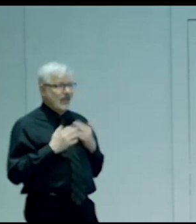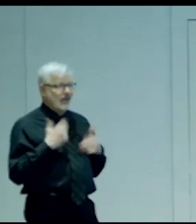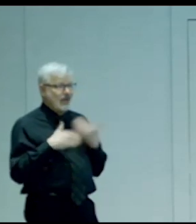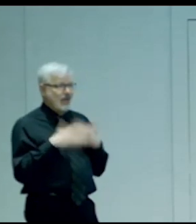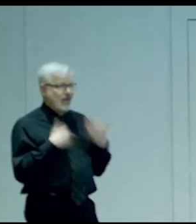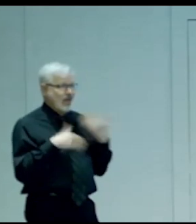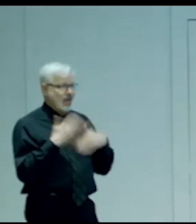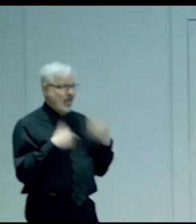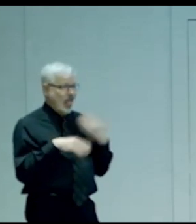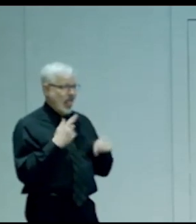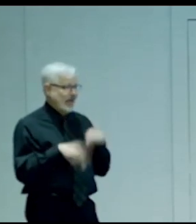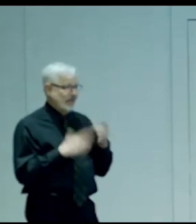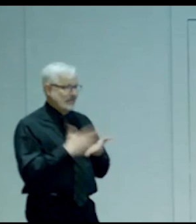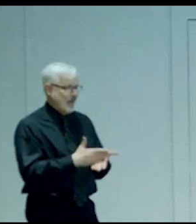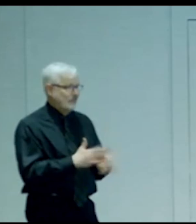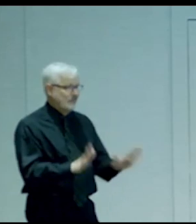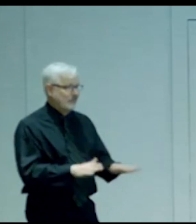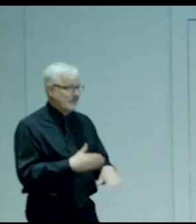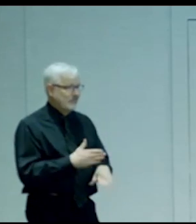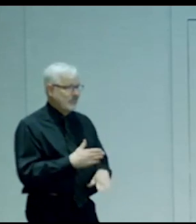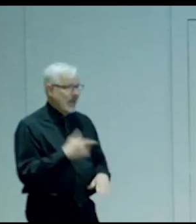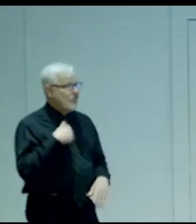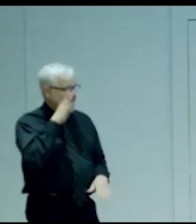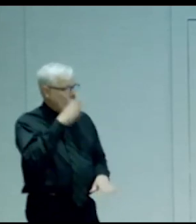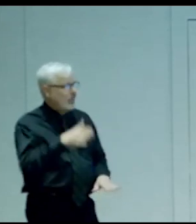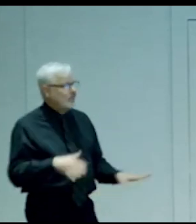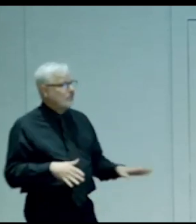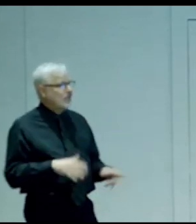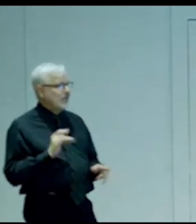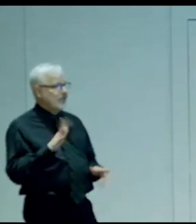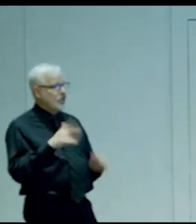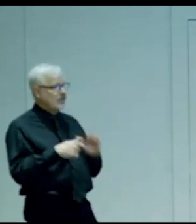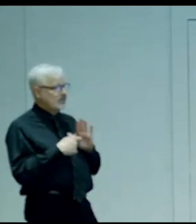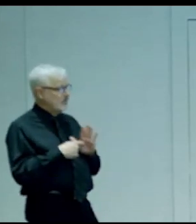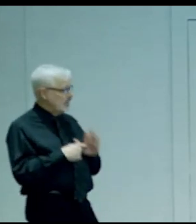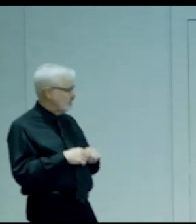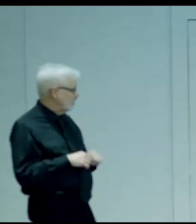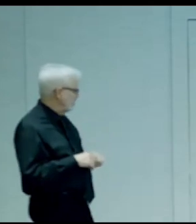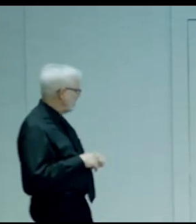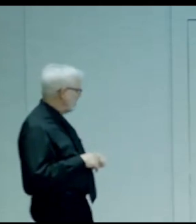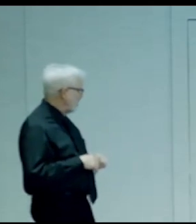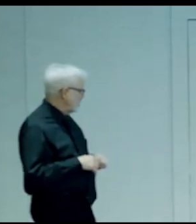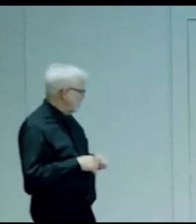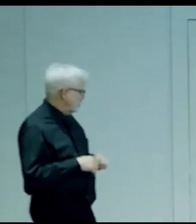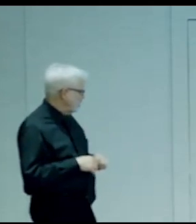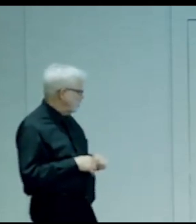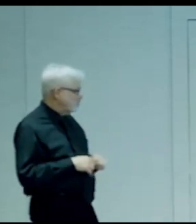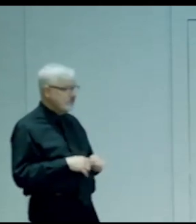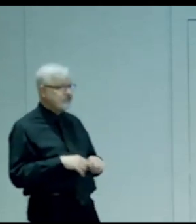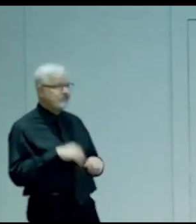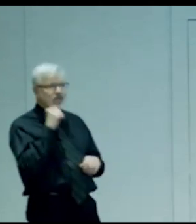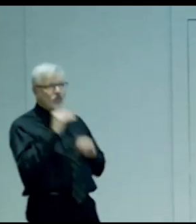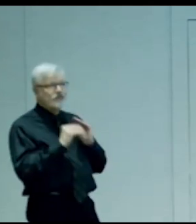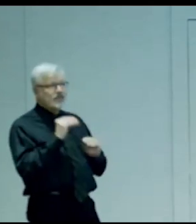but I'll stop after this example. That if you want the example of not fixing this,